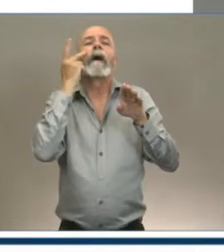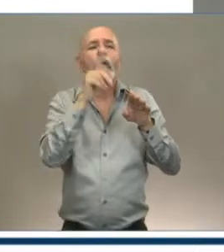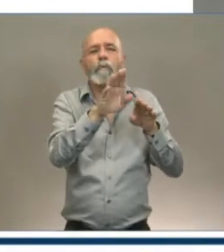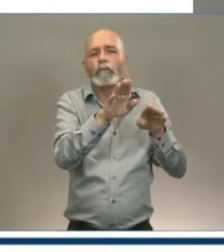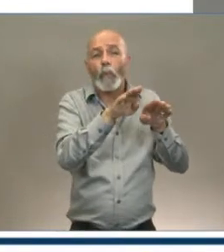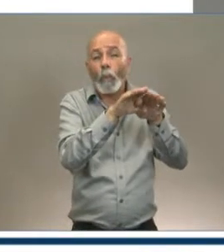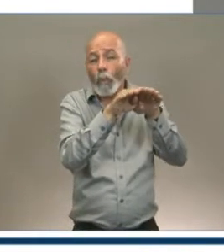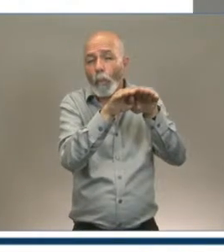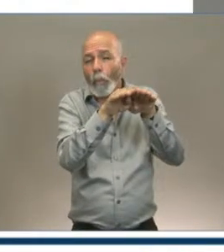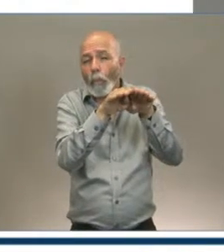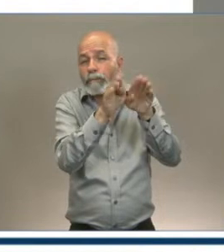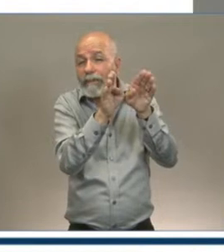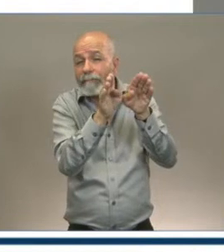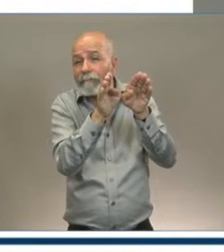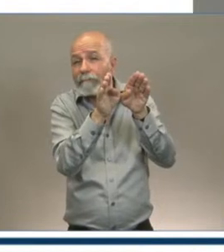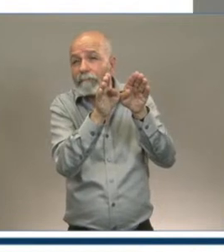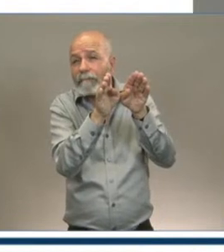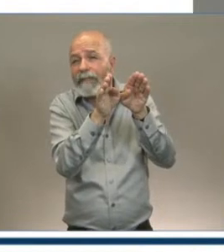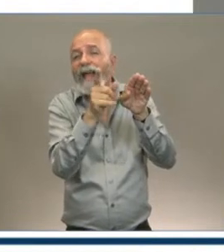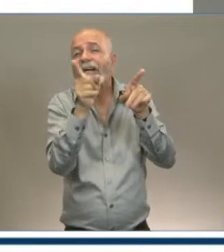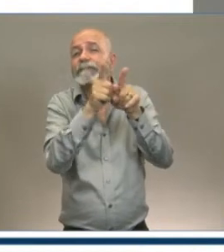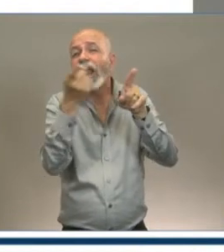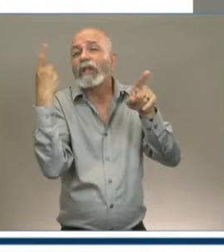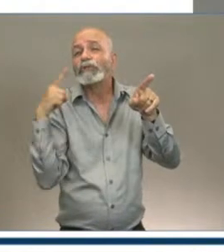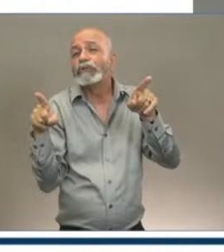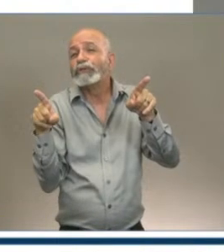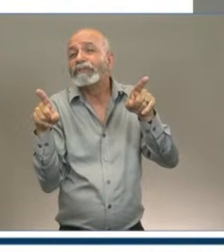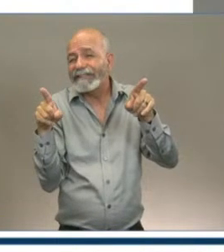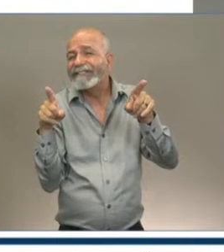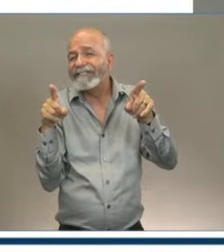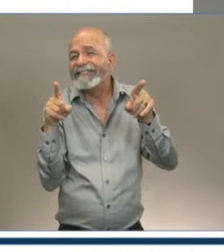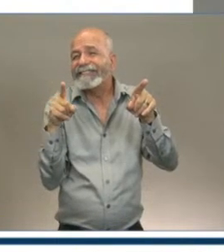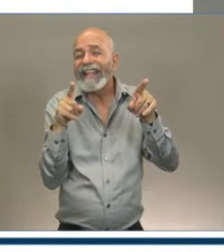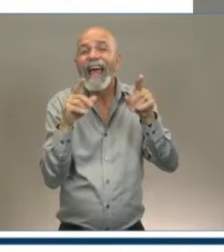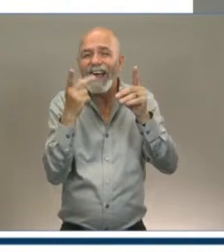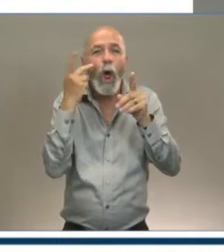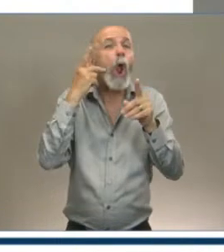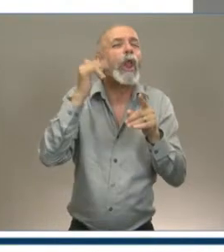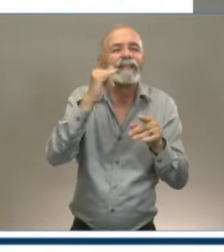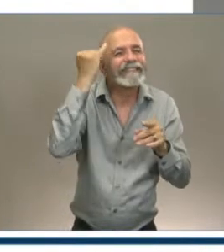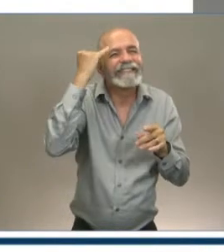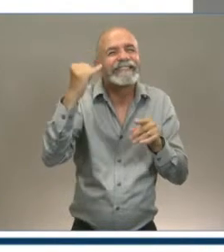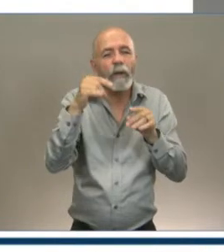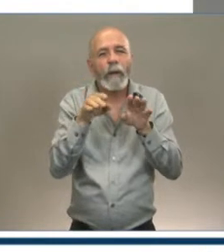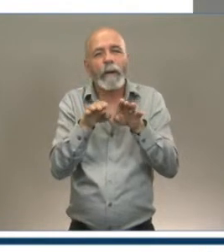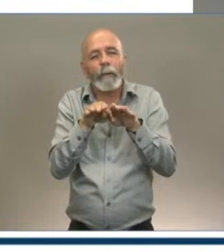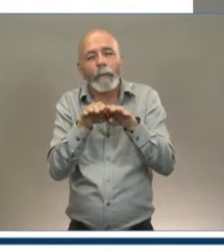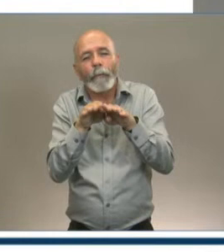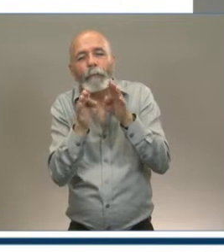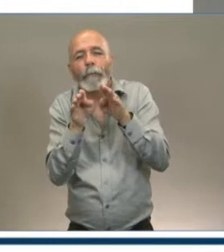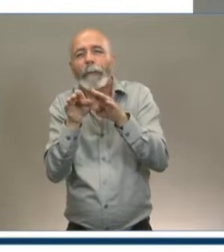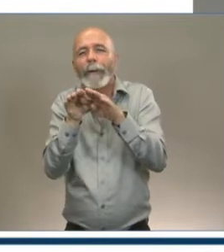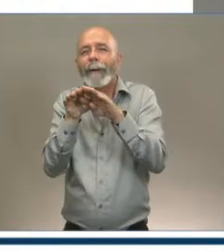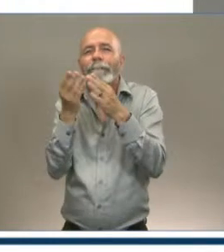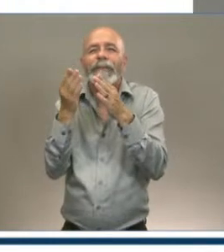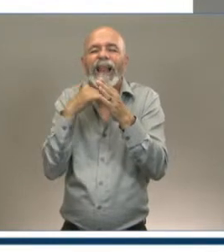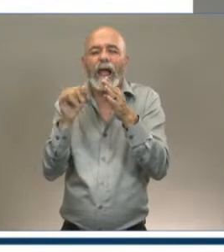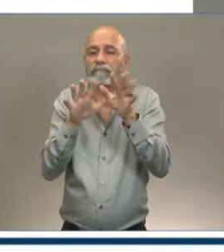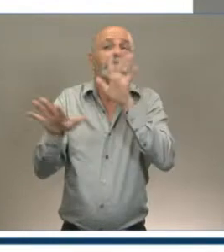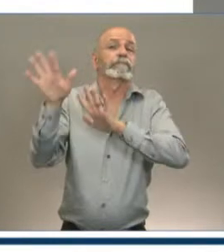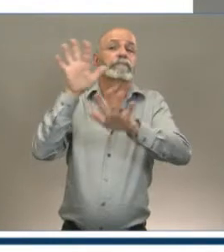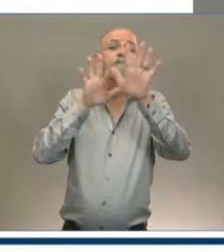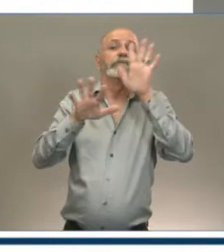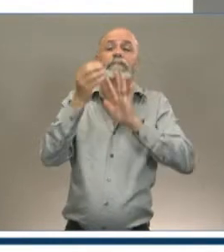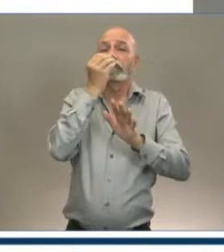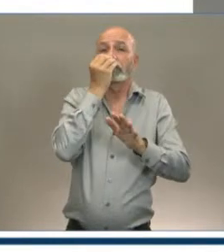after the first wave, which is very, very instructive. And one of the things we learned in Nova Scotia was that taking a slow, cautious